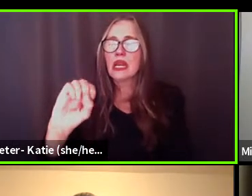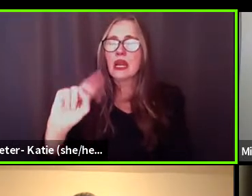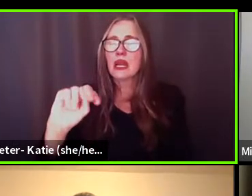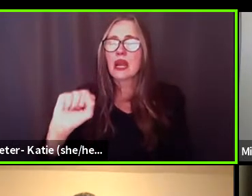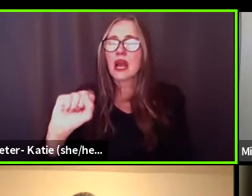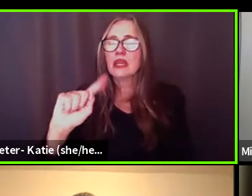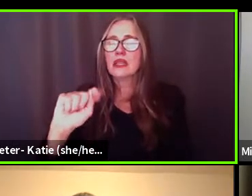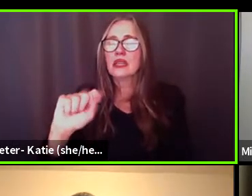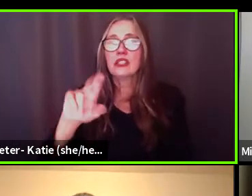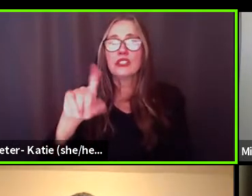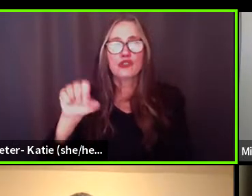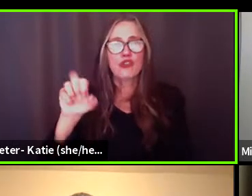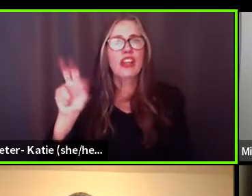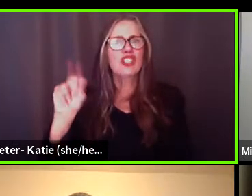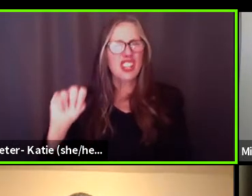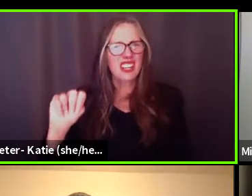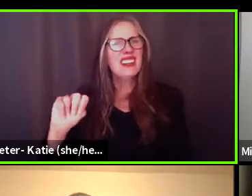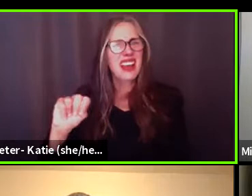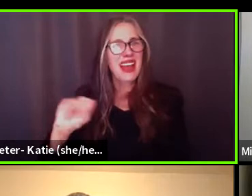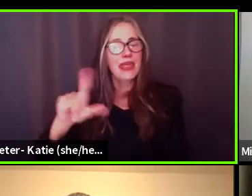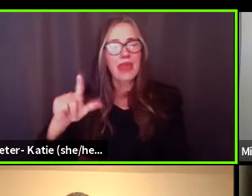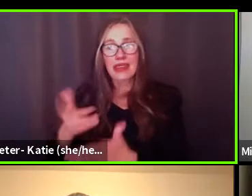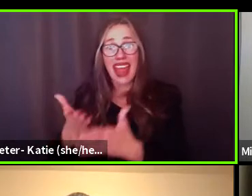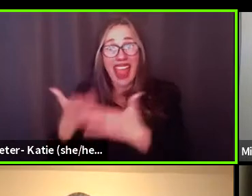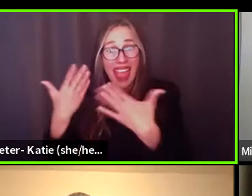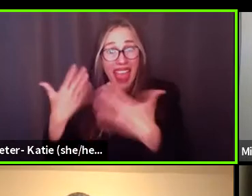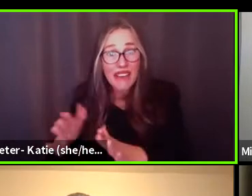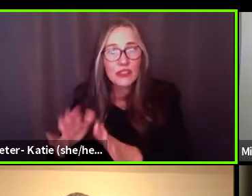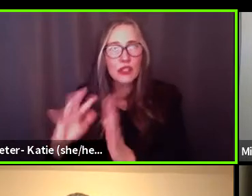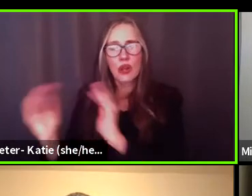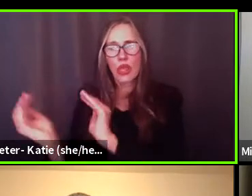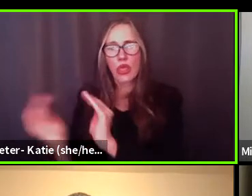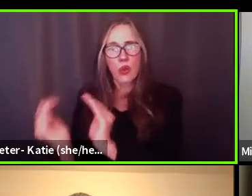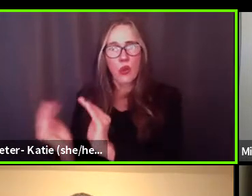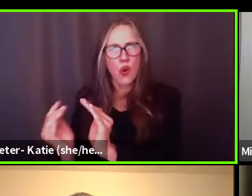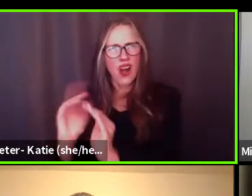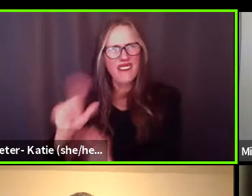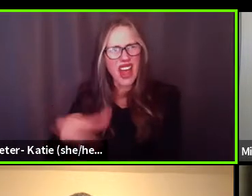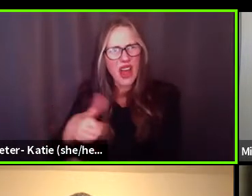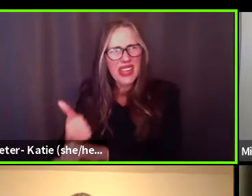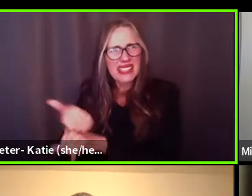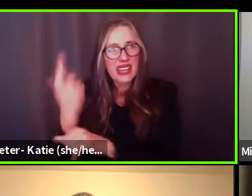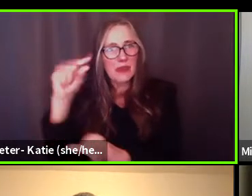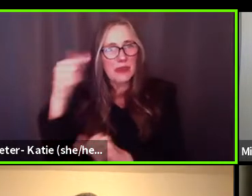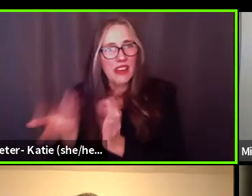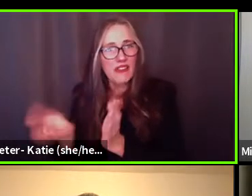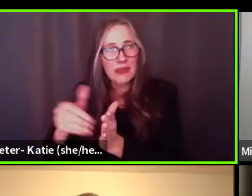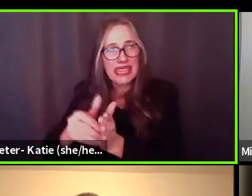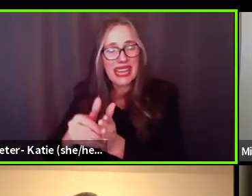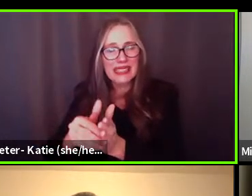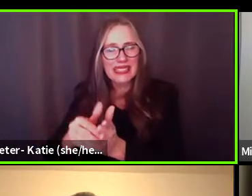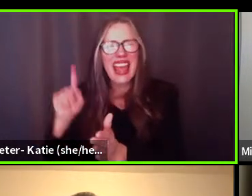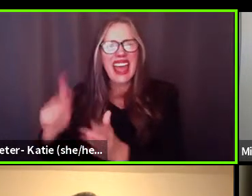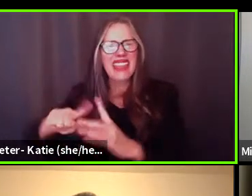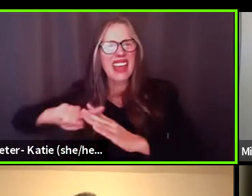systems the the the oppressive systems and structures in which the disability